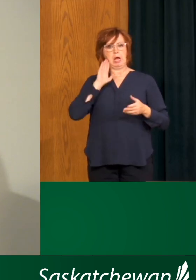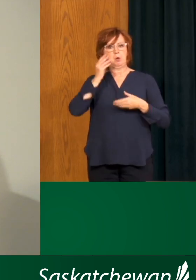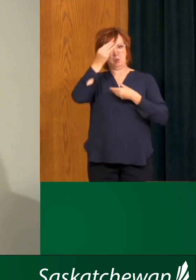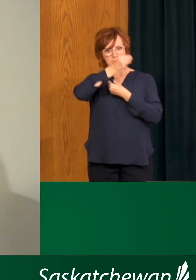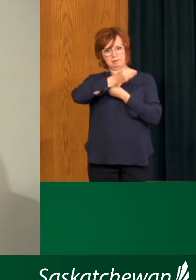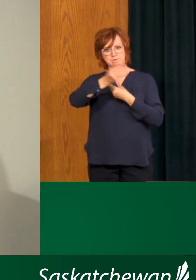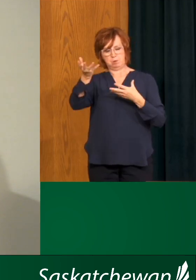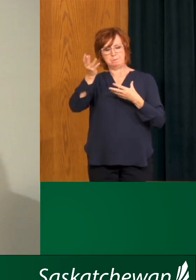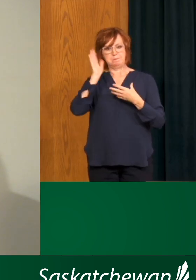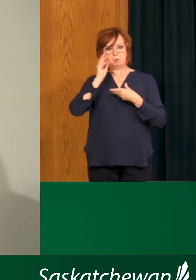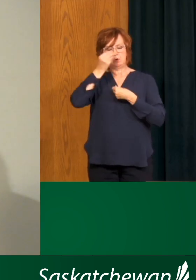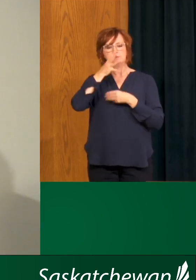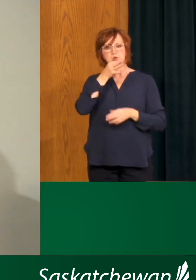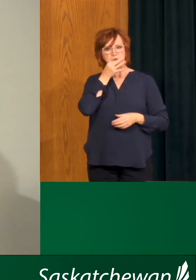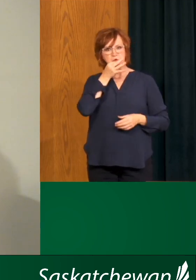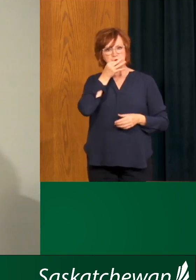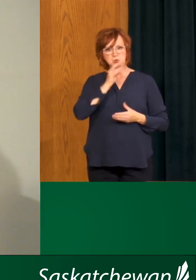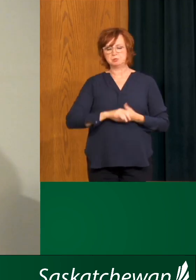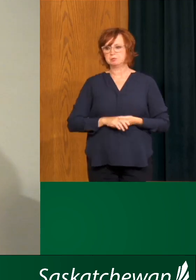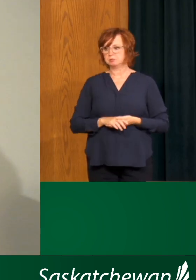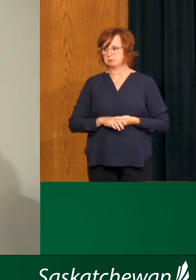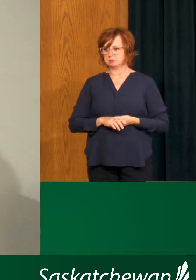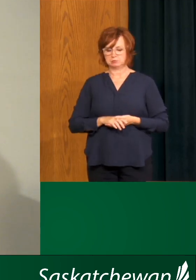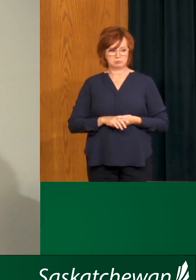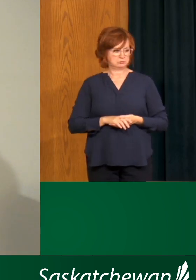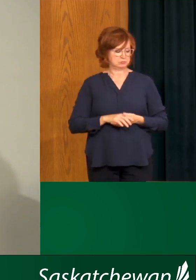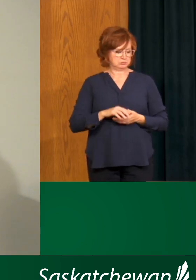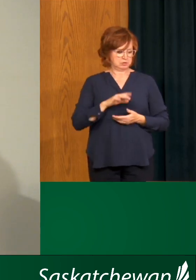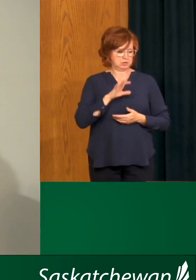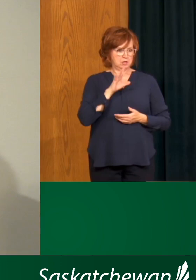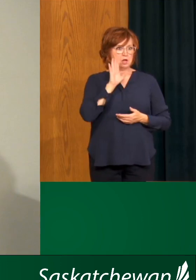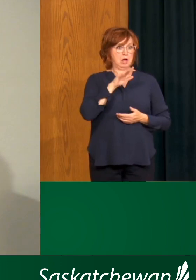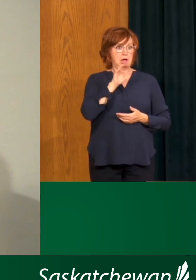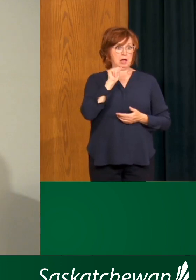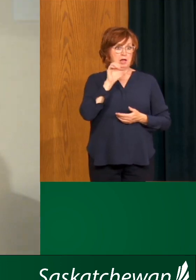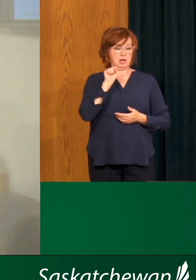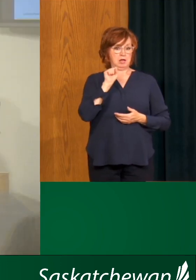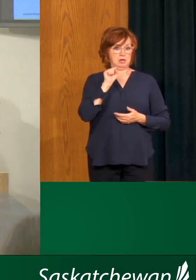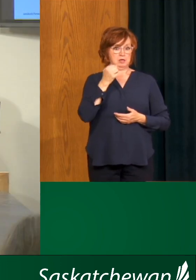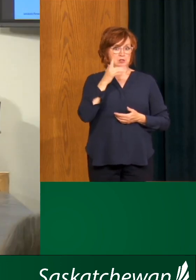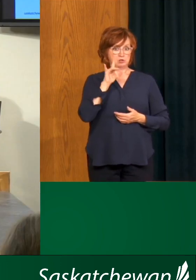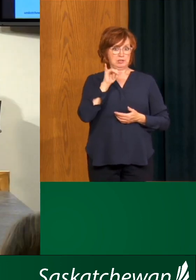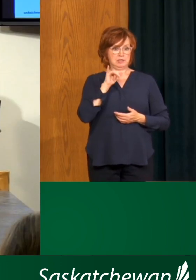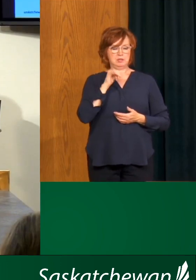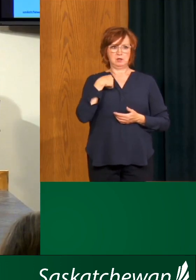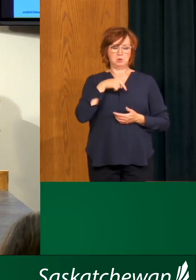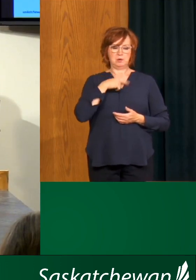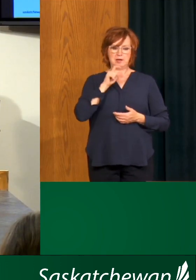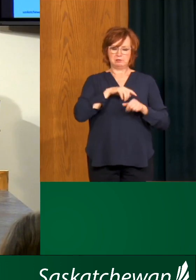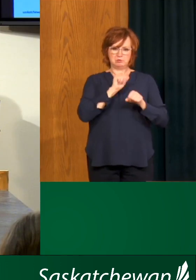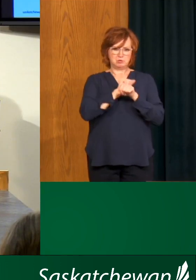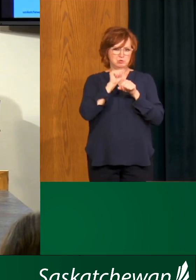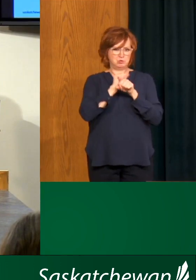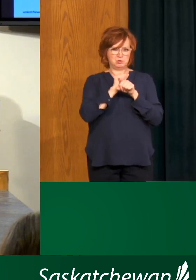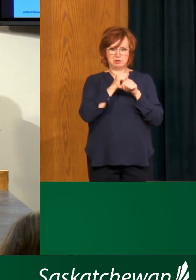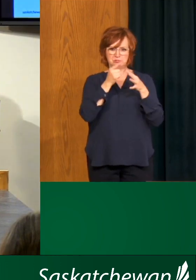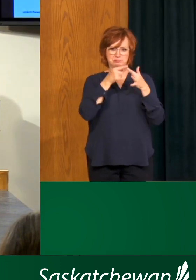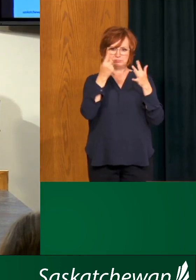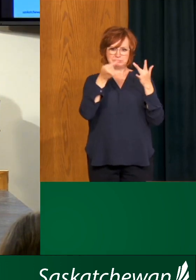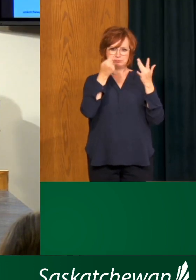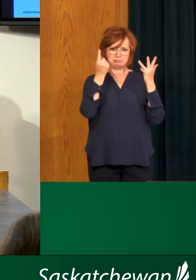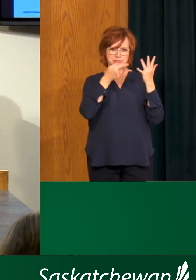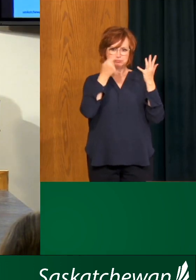as we progress with the reopening plan. We're just constantly working our way through all of the